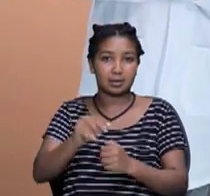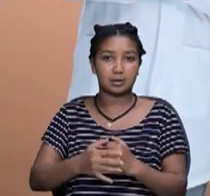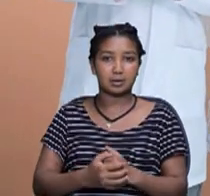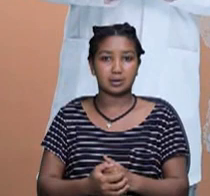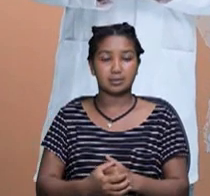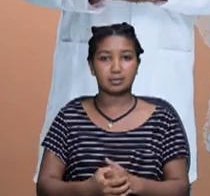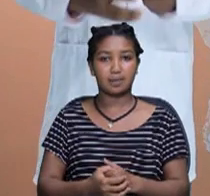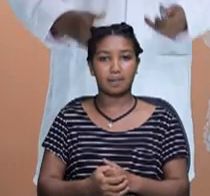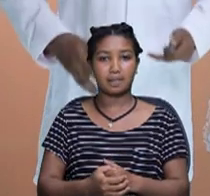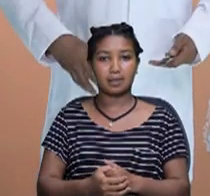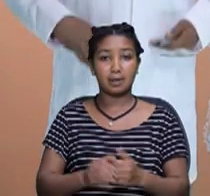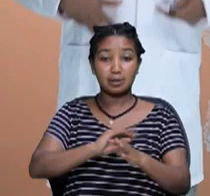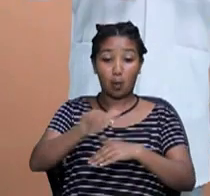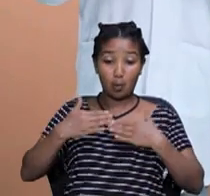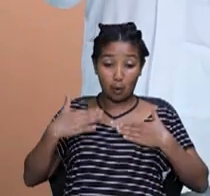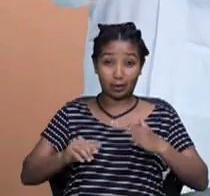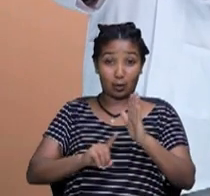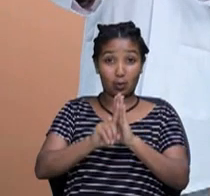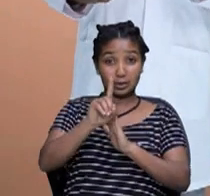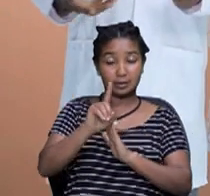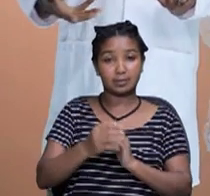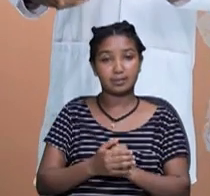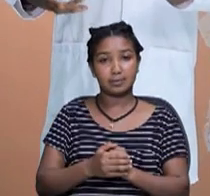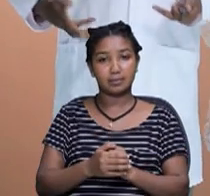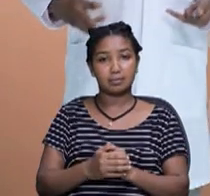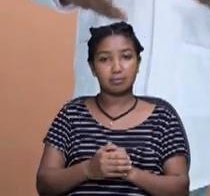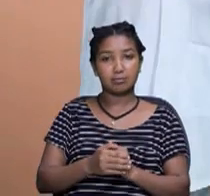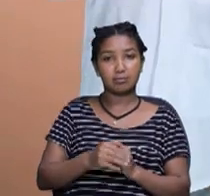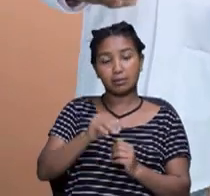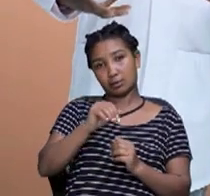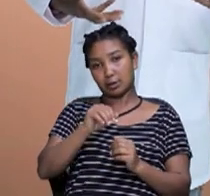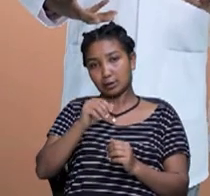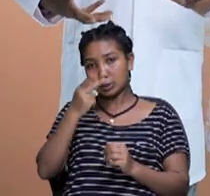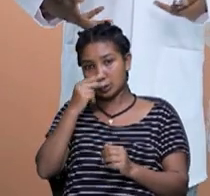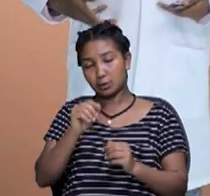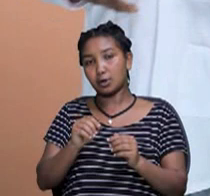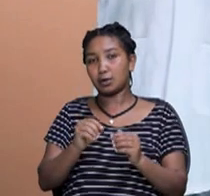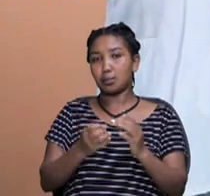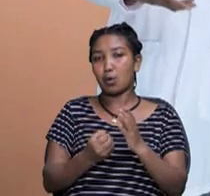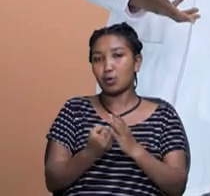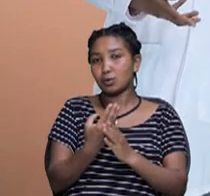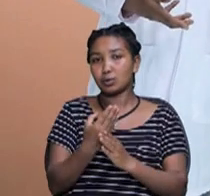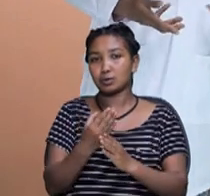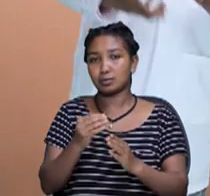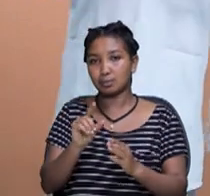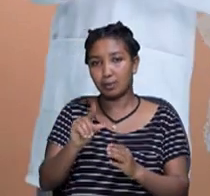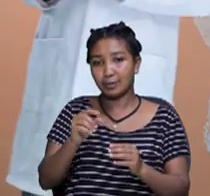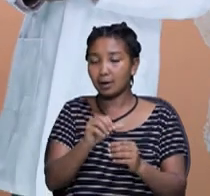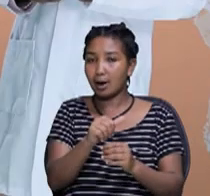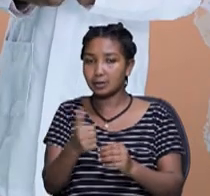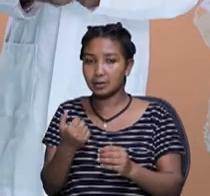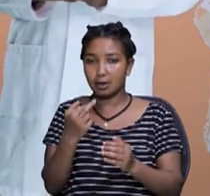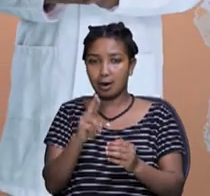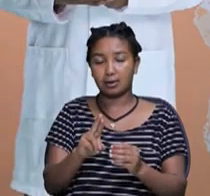sexual characteristics: the whole body grows sperm, testes to produce sperm, voice deepen, and